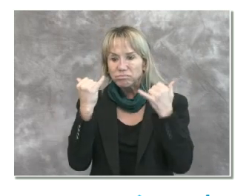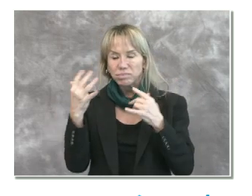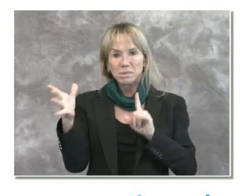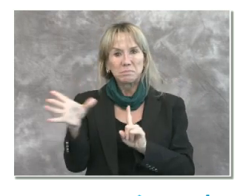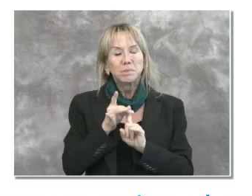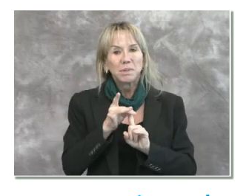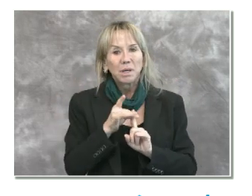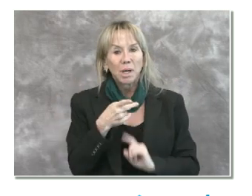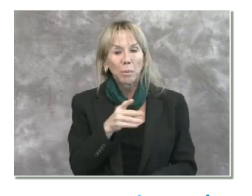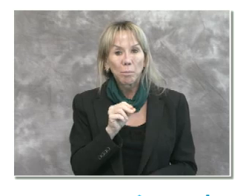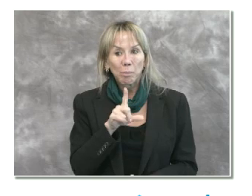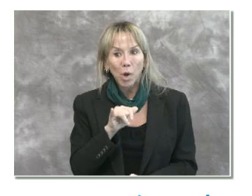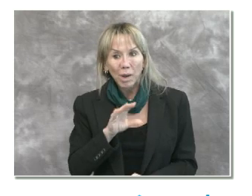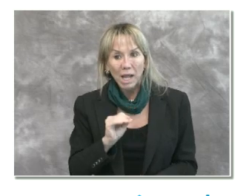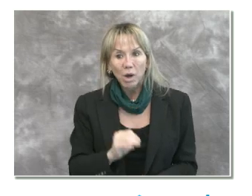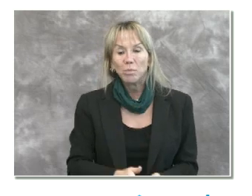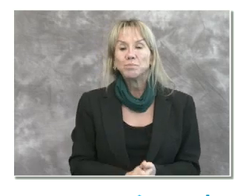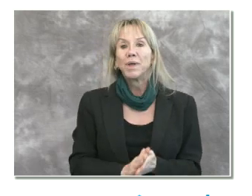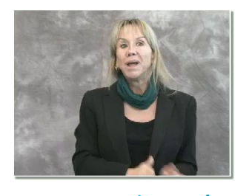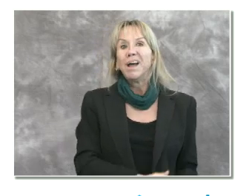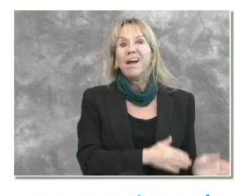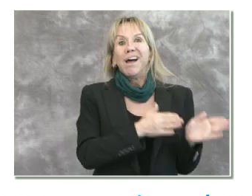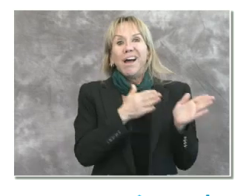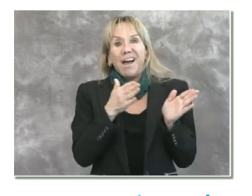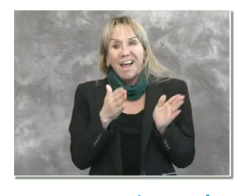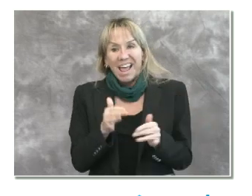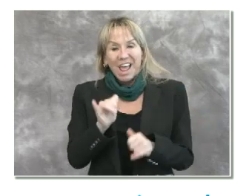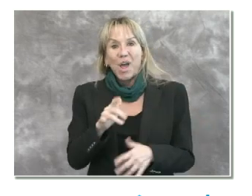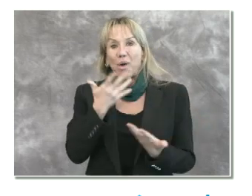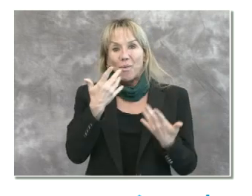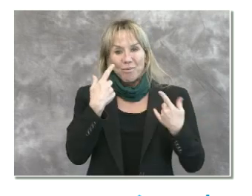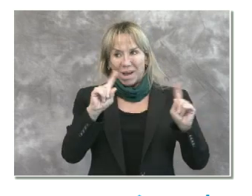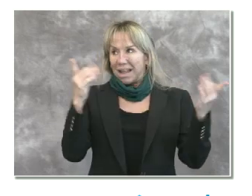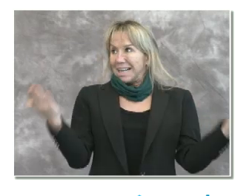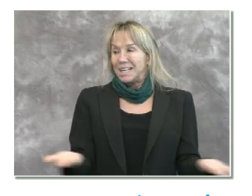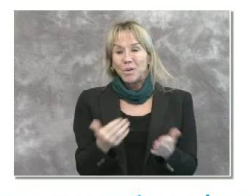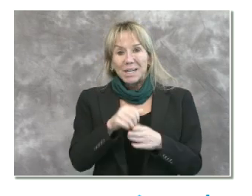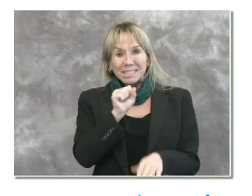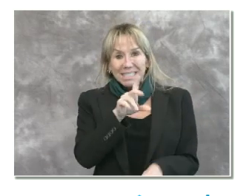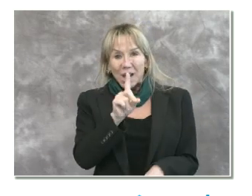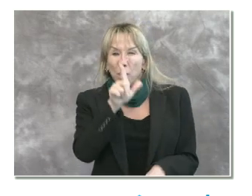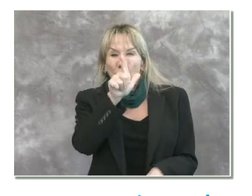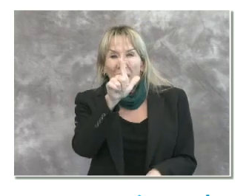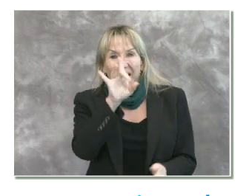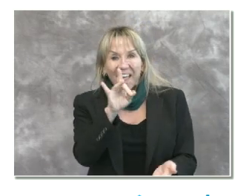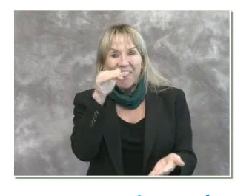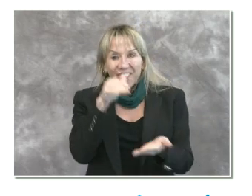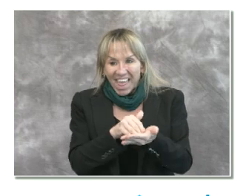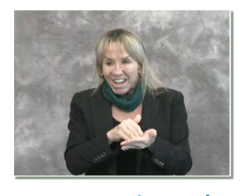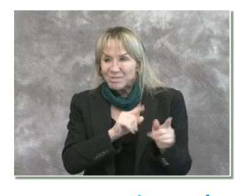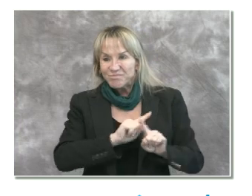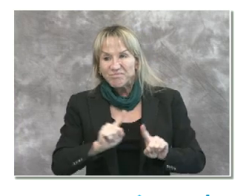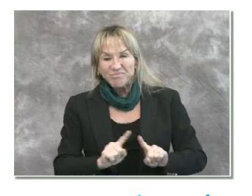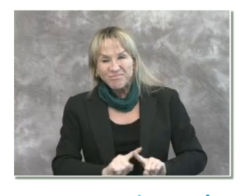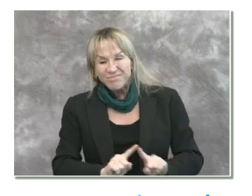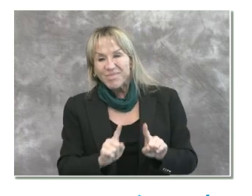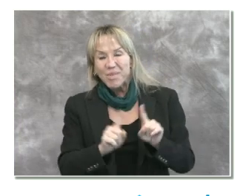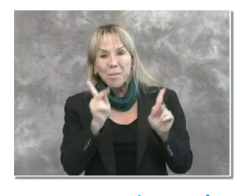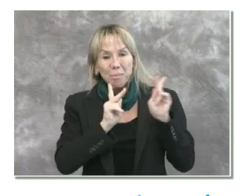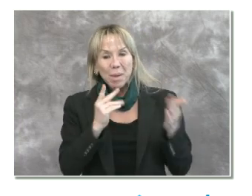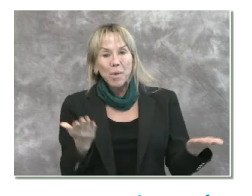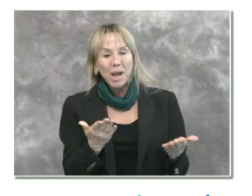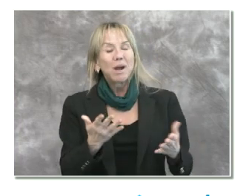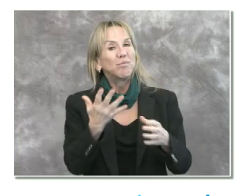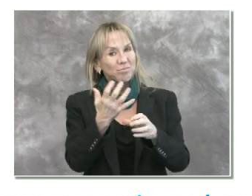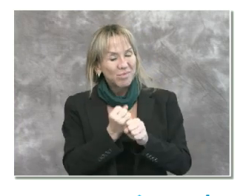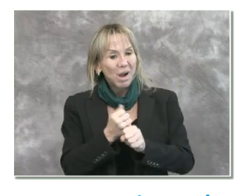than 28,000 children in San Diego County received their polio vaccines from local doctors and nurses. It was, as